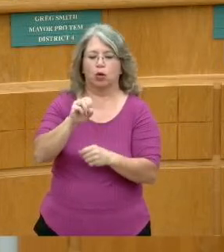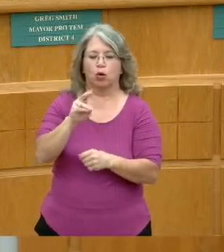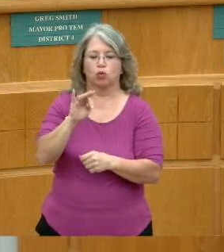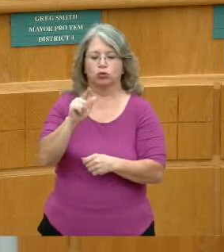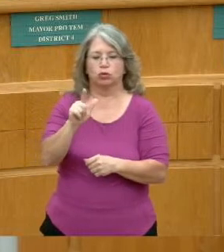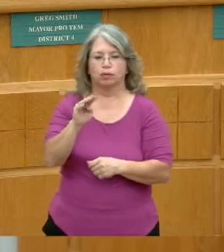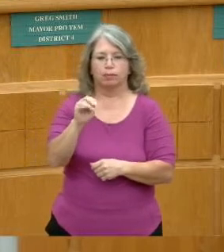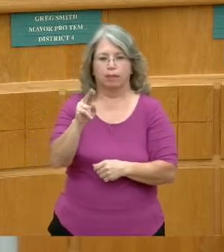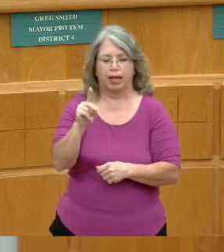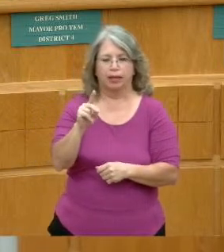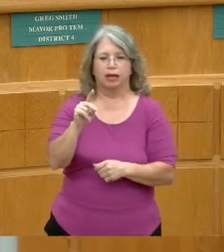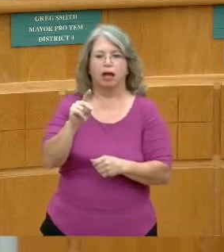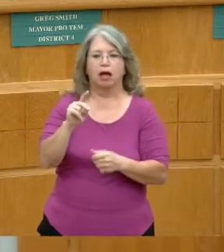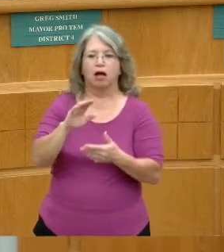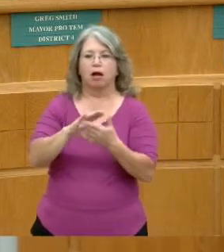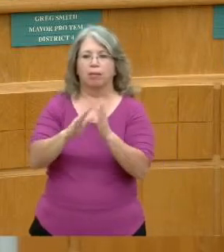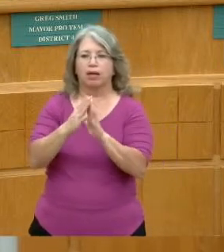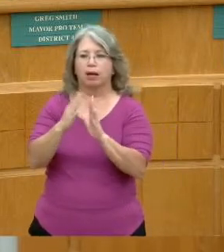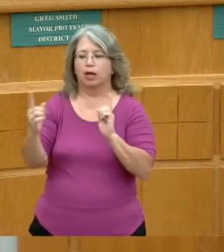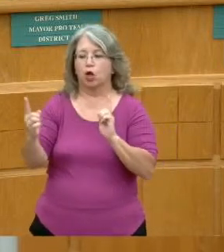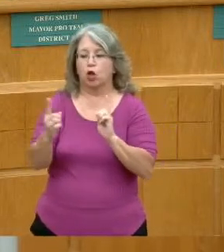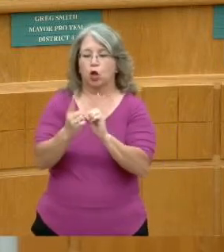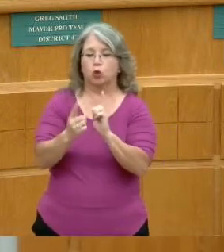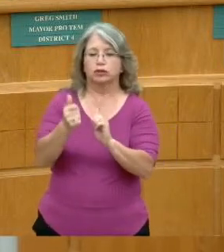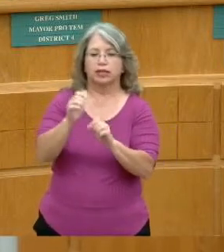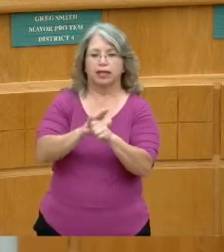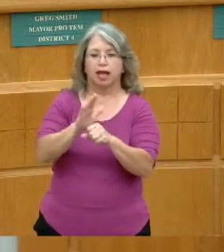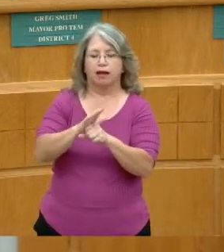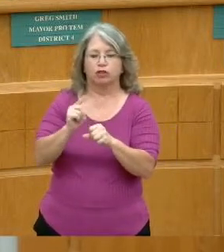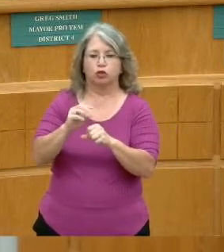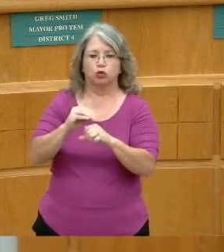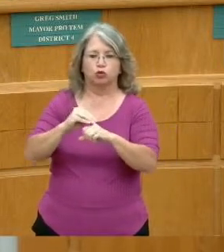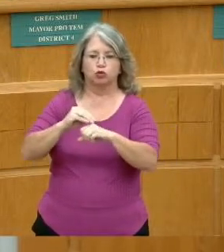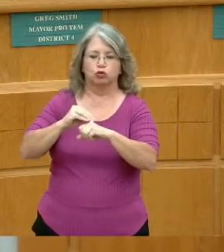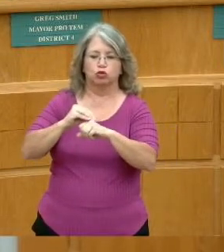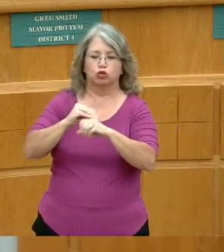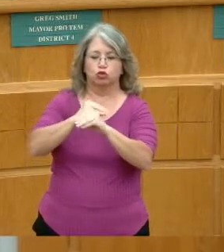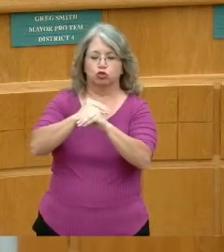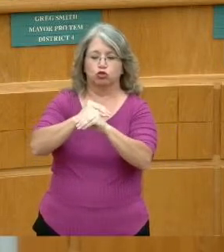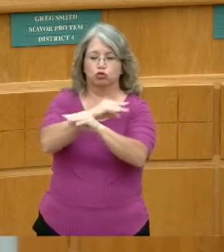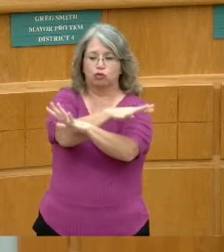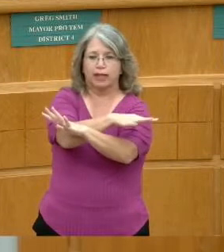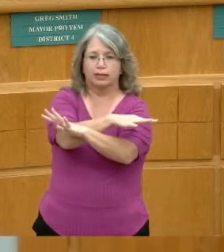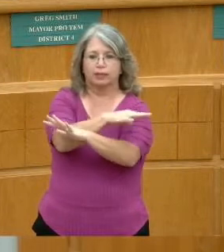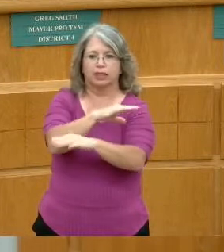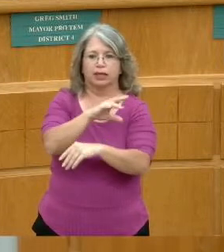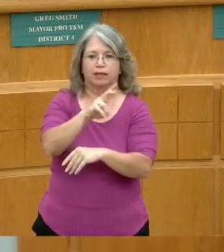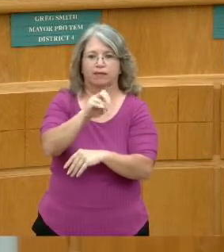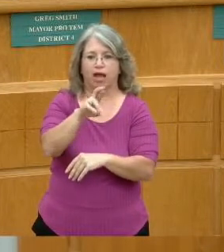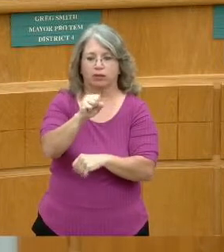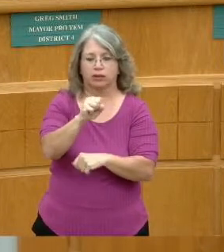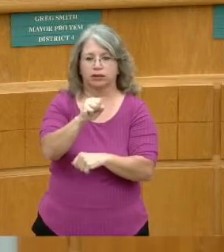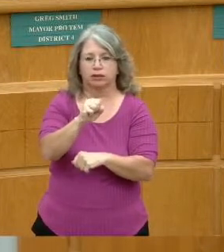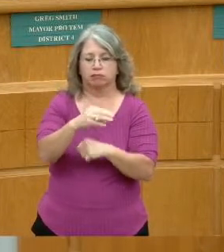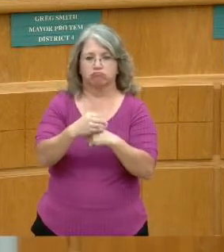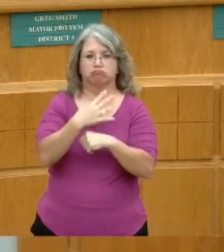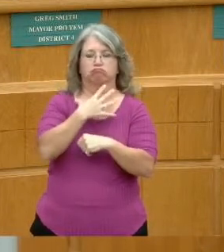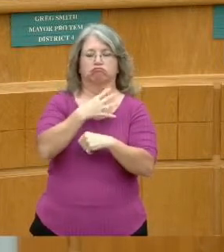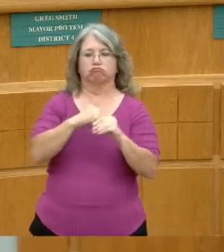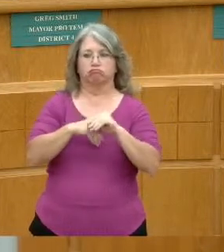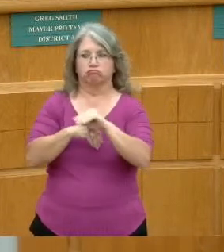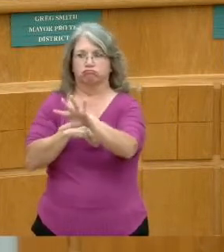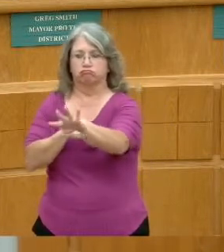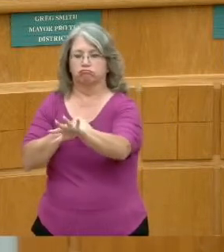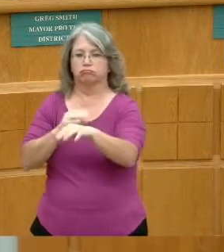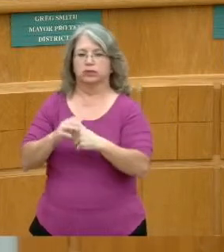to the point where they might be able to transmit the virus. Now this is baselined, again, the same way. 100 means